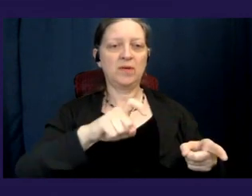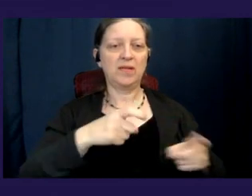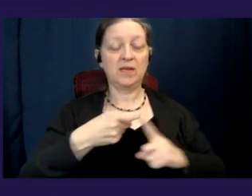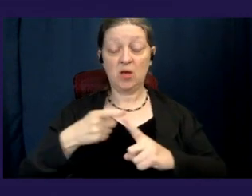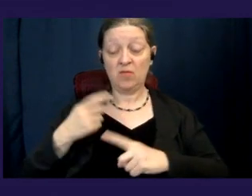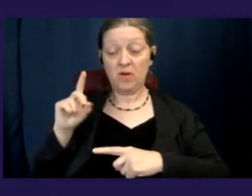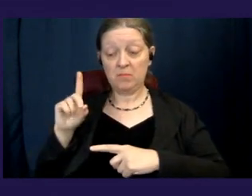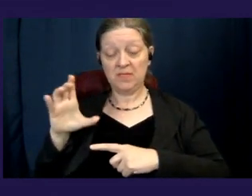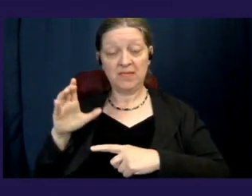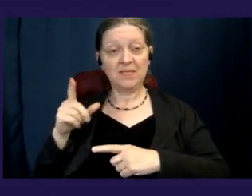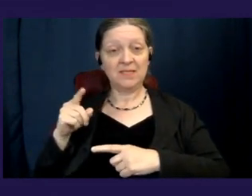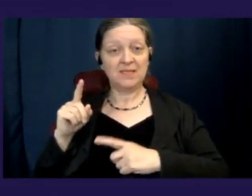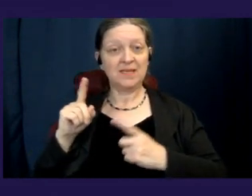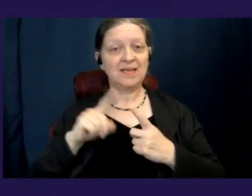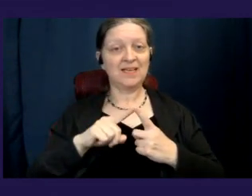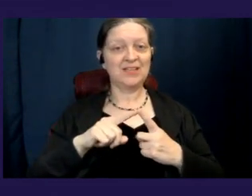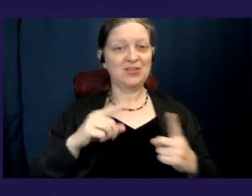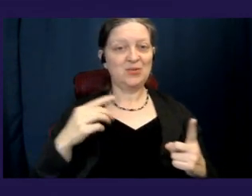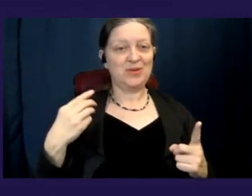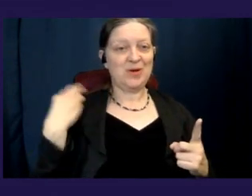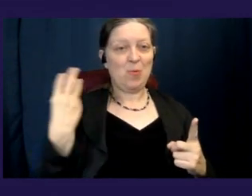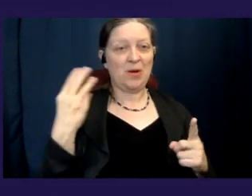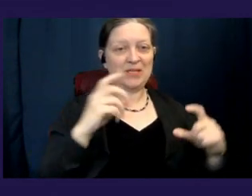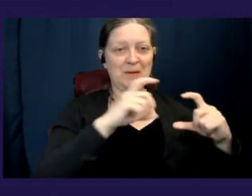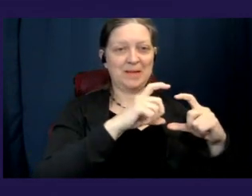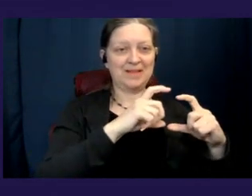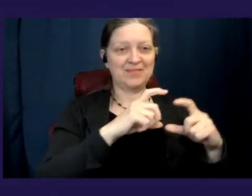little Washington, it's the city.